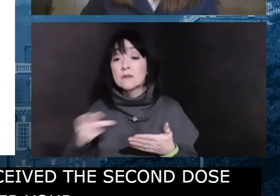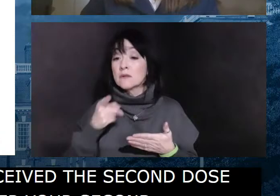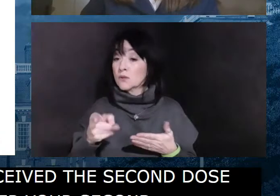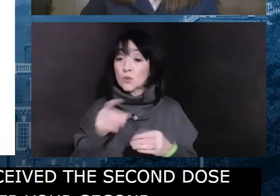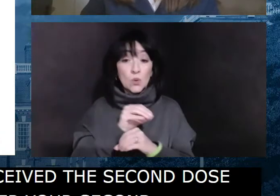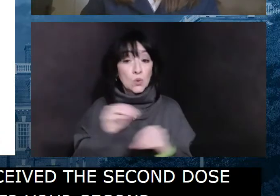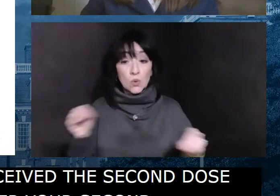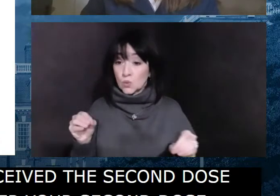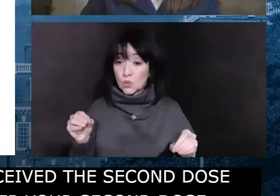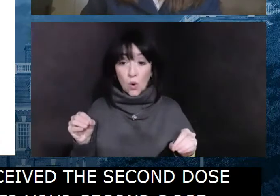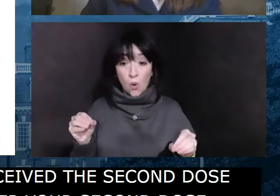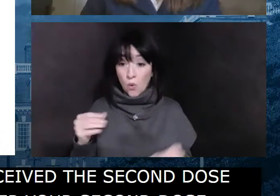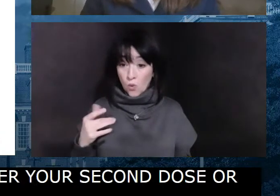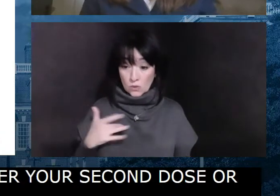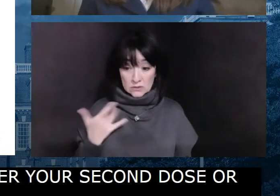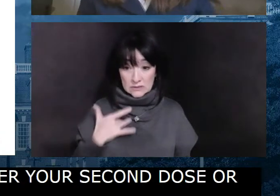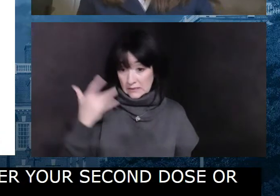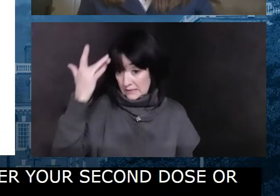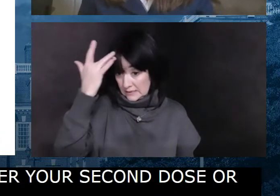have to quarantine